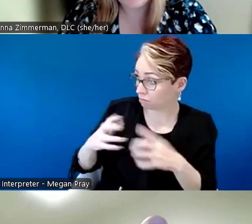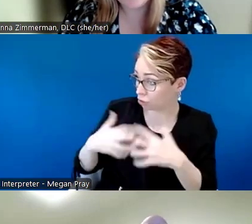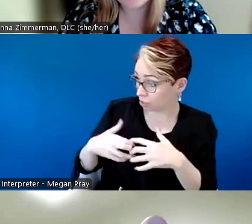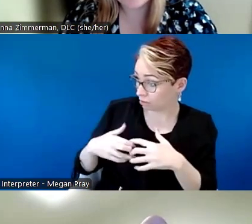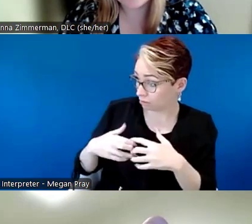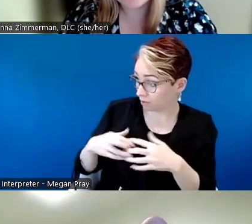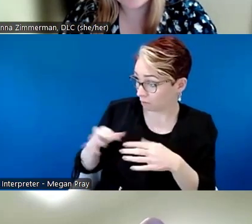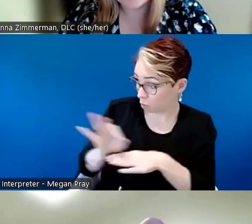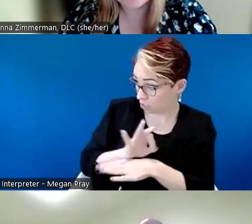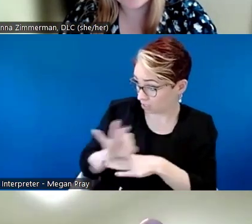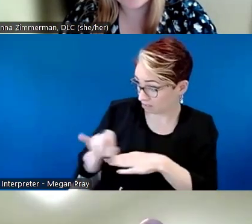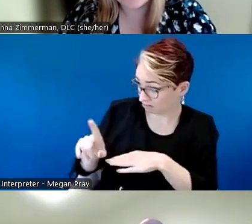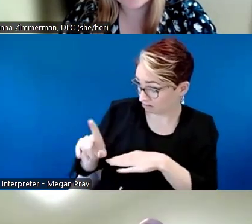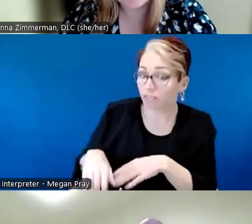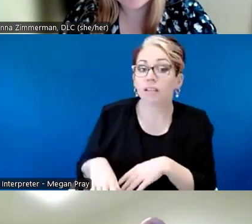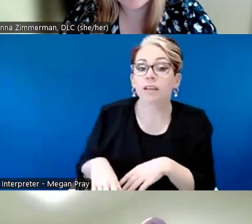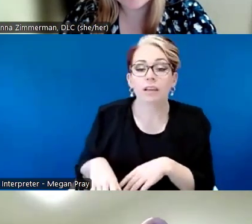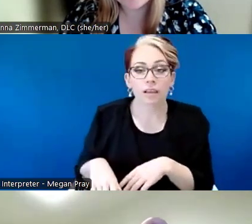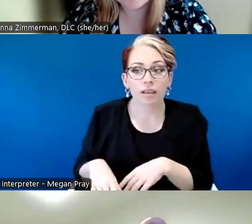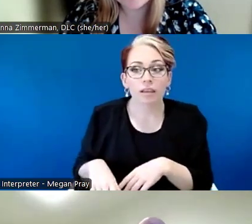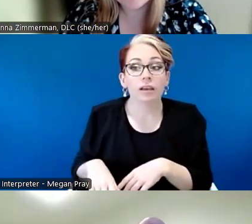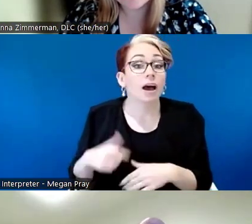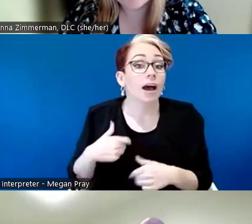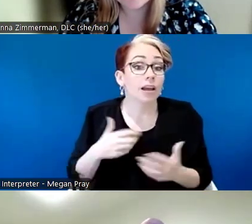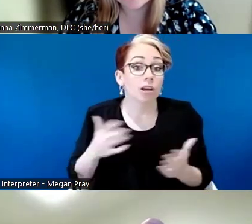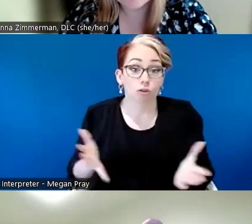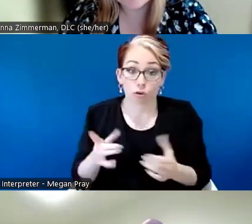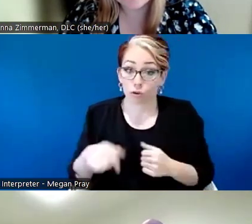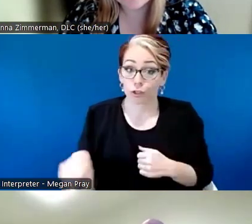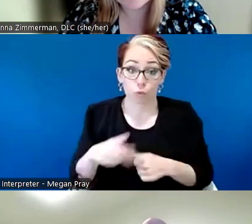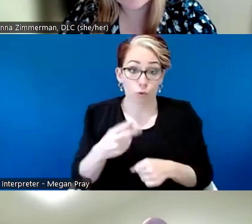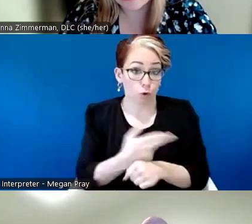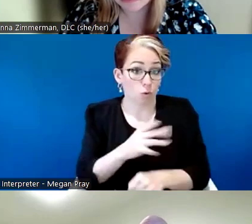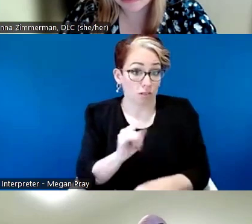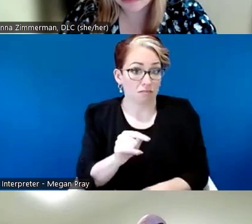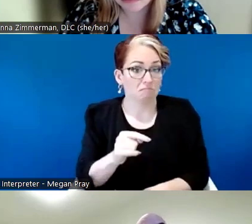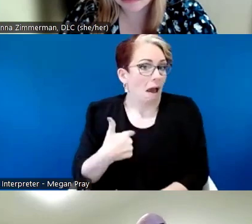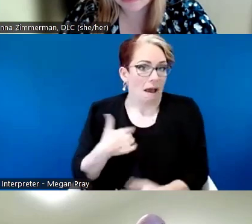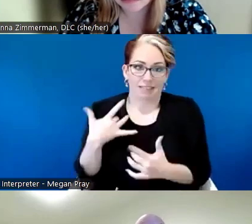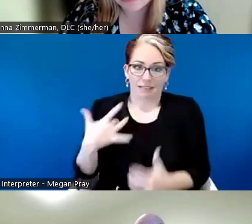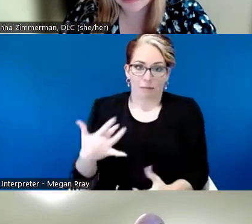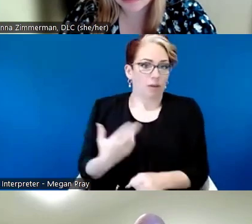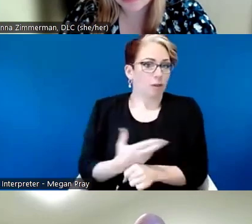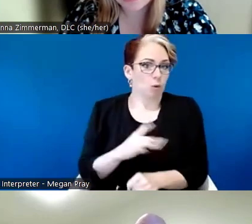voting, I would encourage you to use the automark machine. I generally do when I vote.